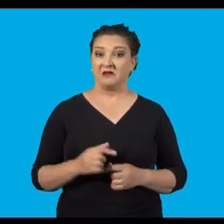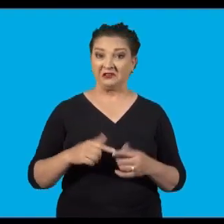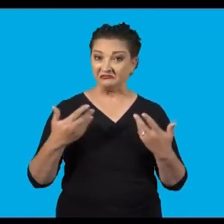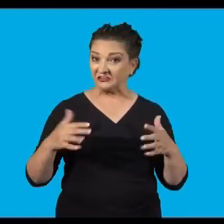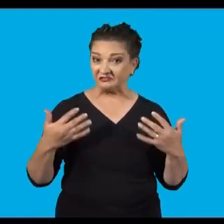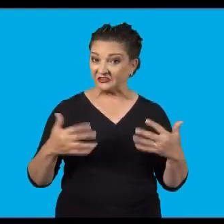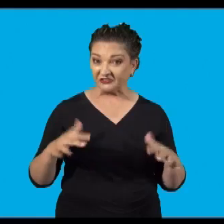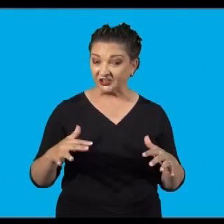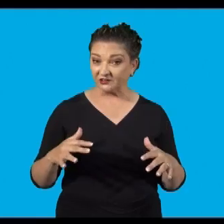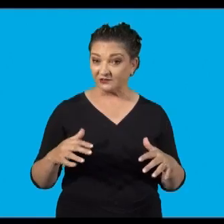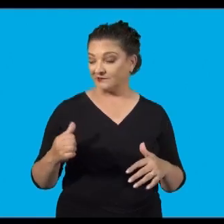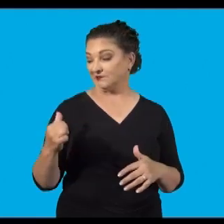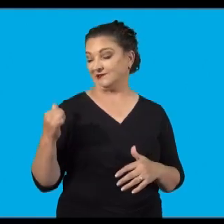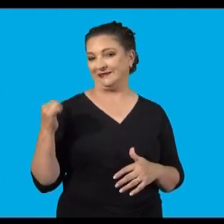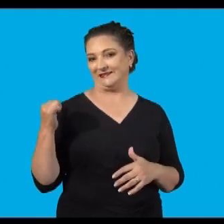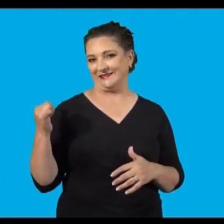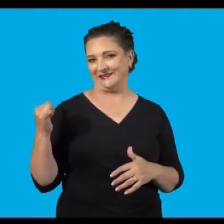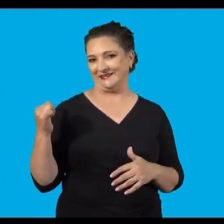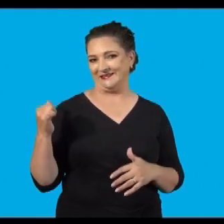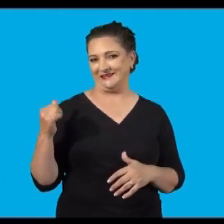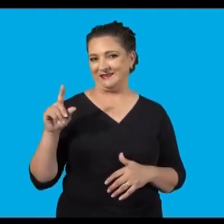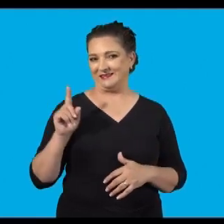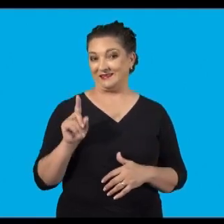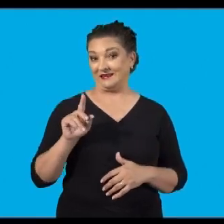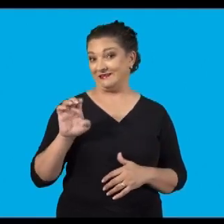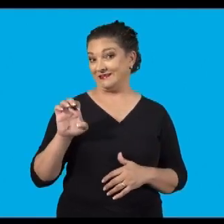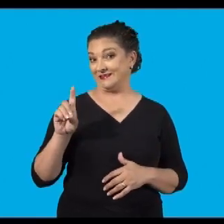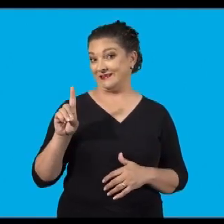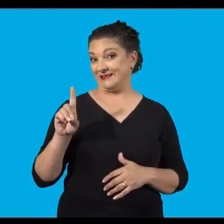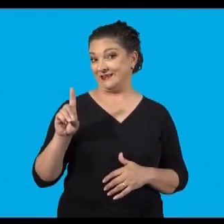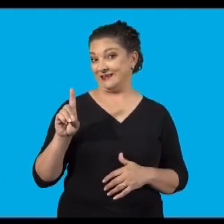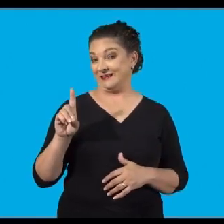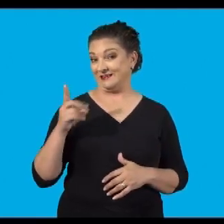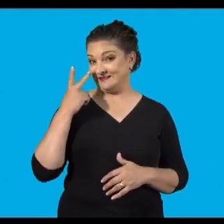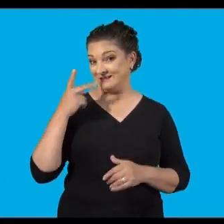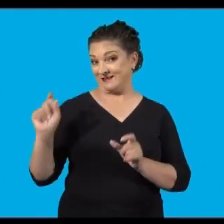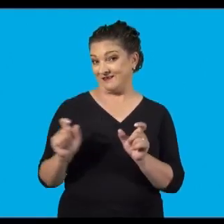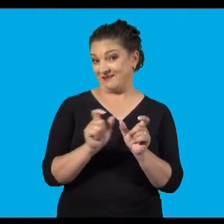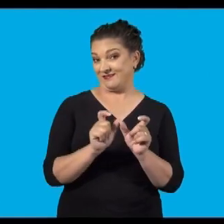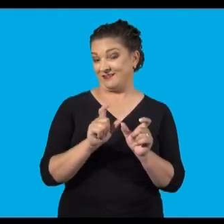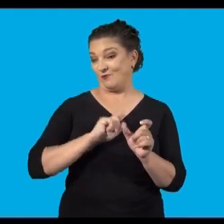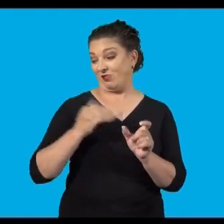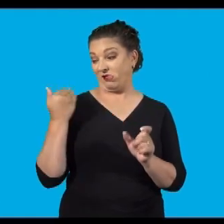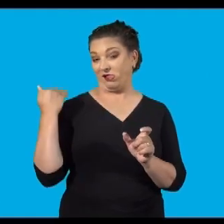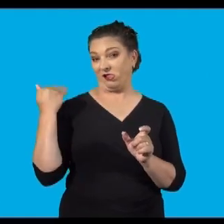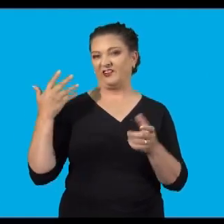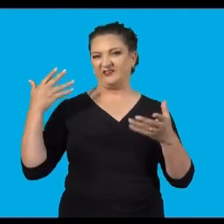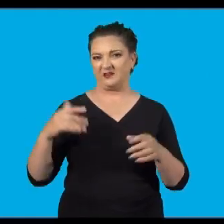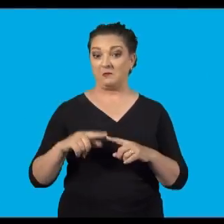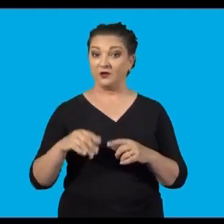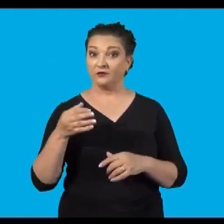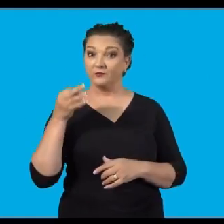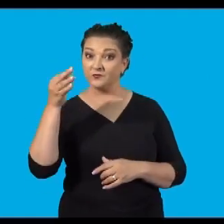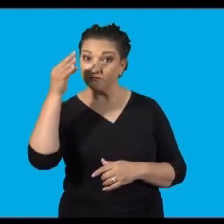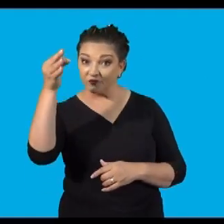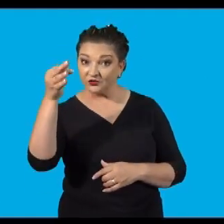I already walked yesterday, then can you see we added an ed, and then in the future, I